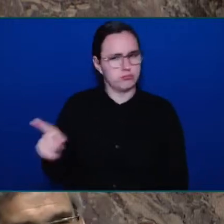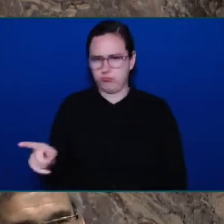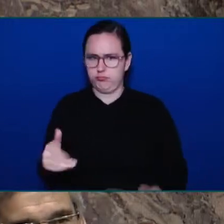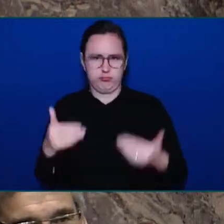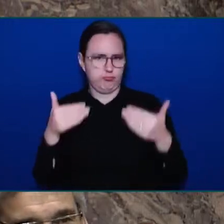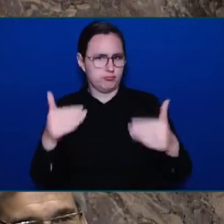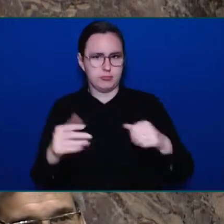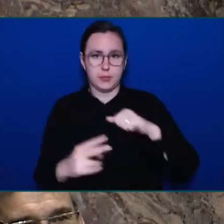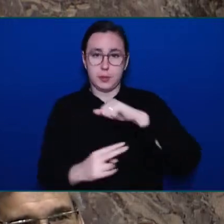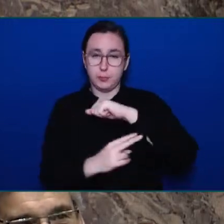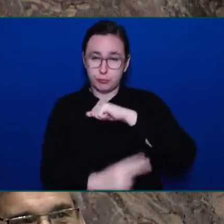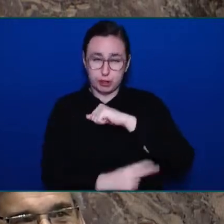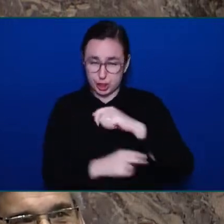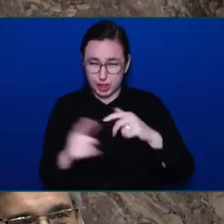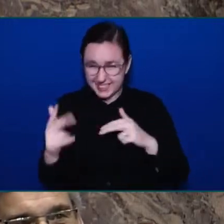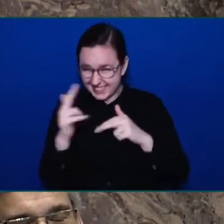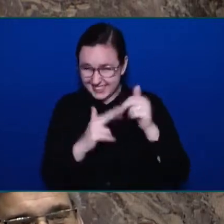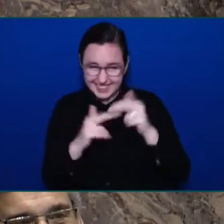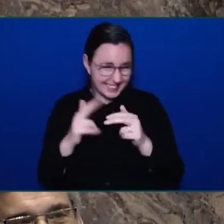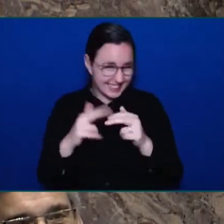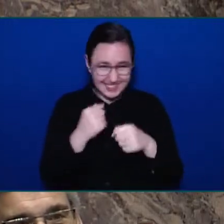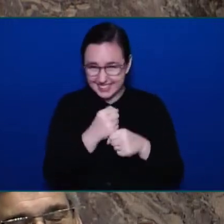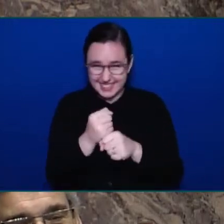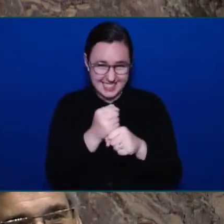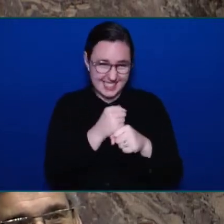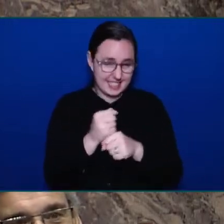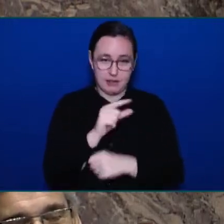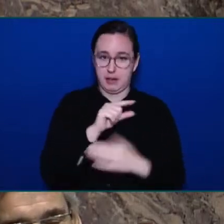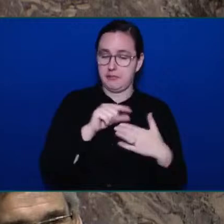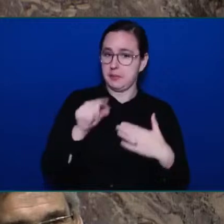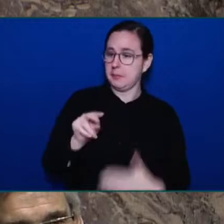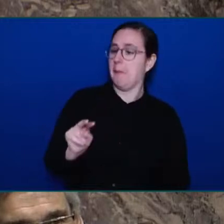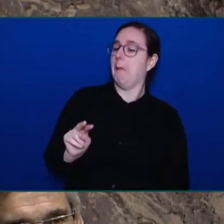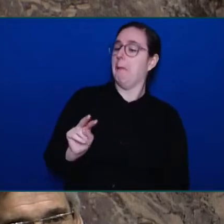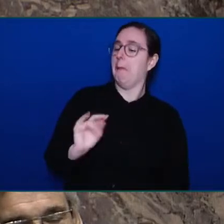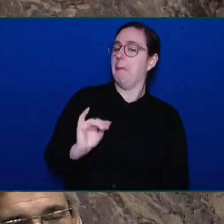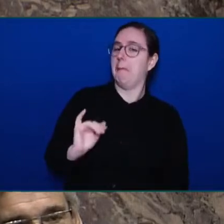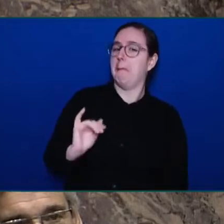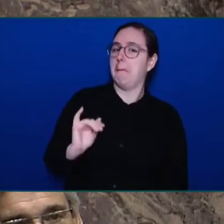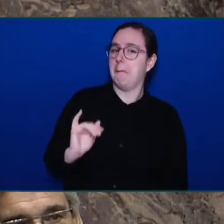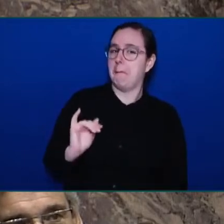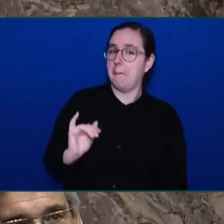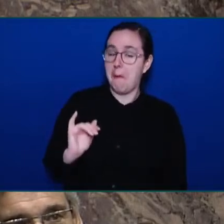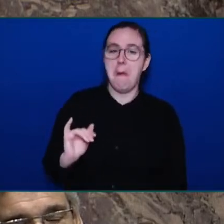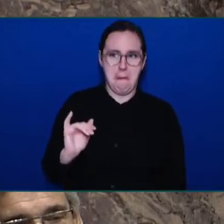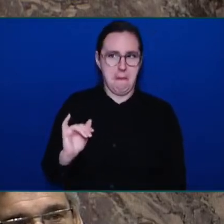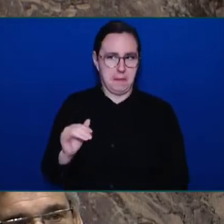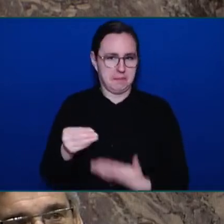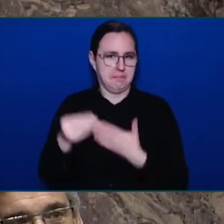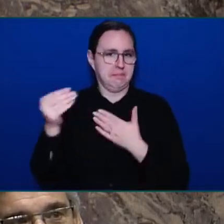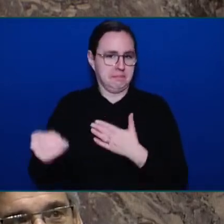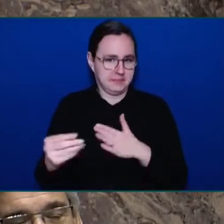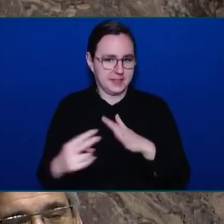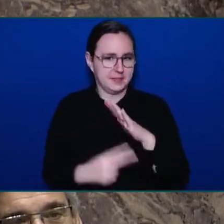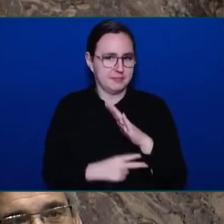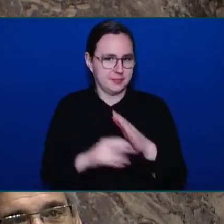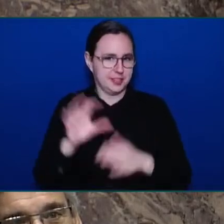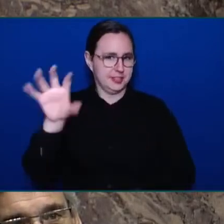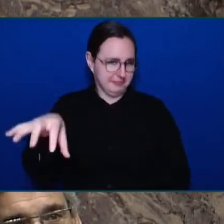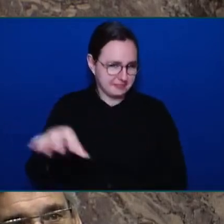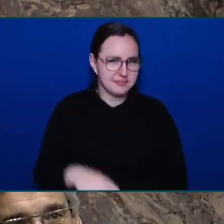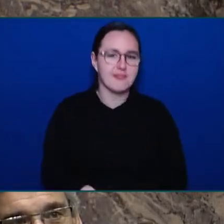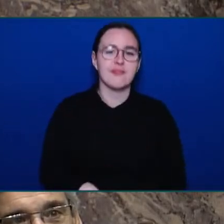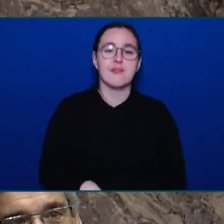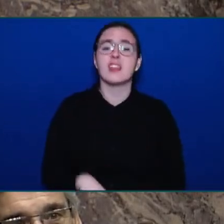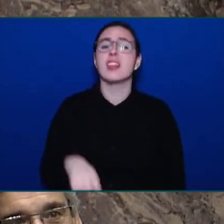crucial access to residents, ranchers, and loggers. Not sitting idle, he accomplished so much more in his life, including building the co-op